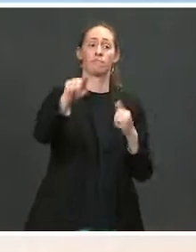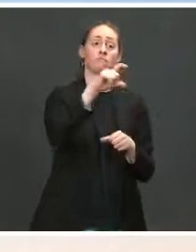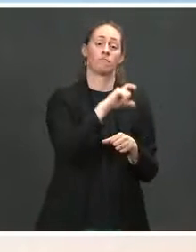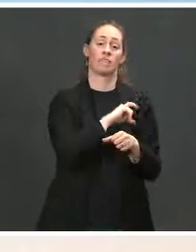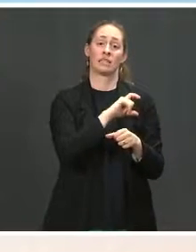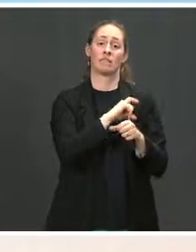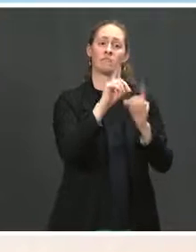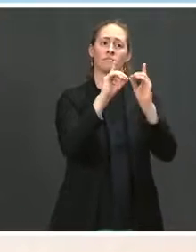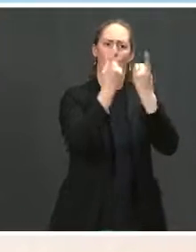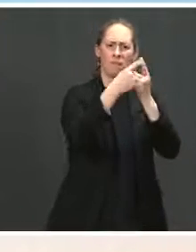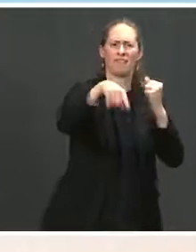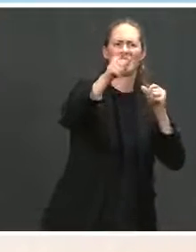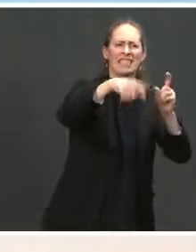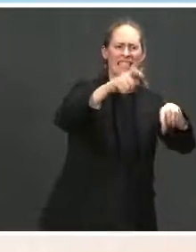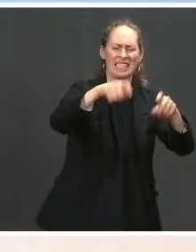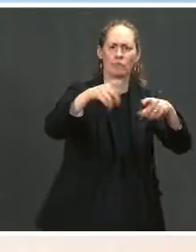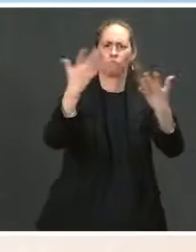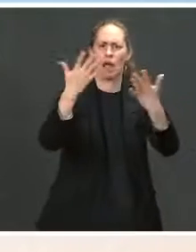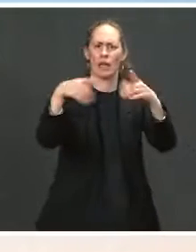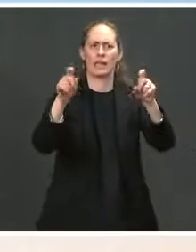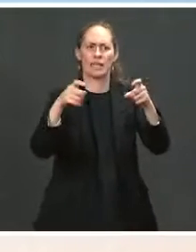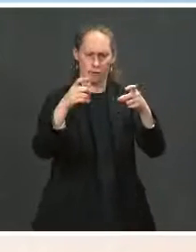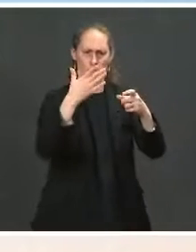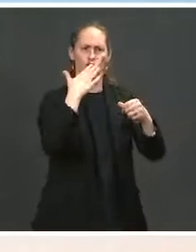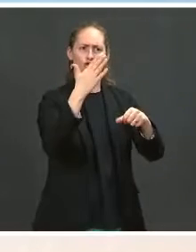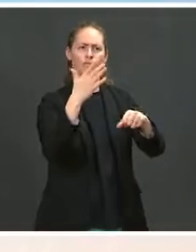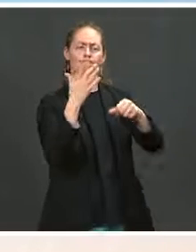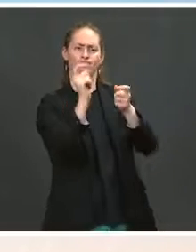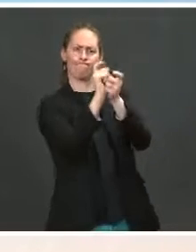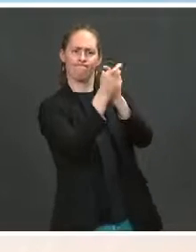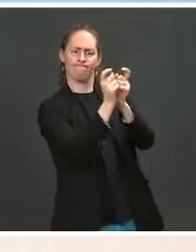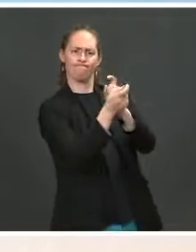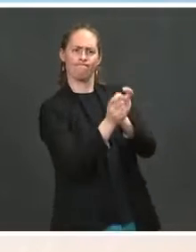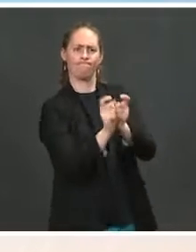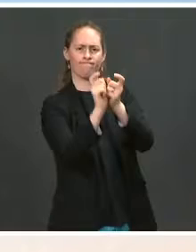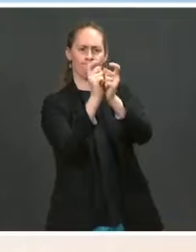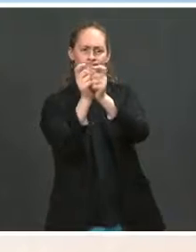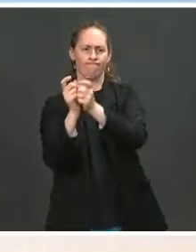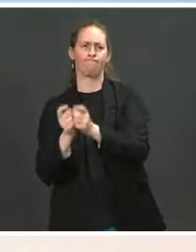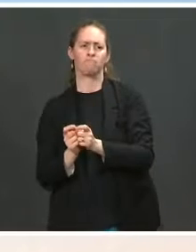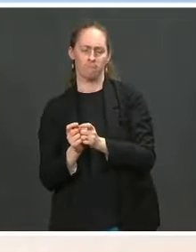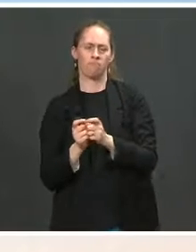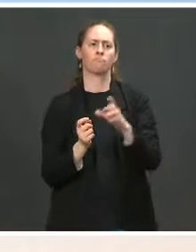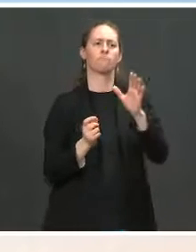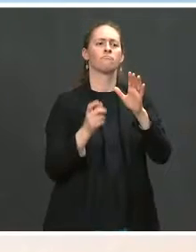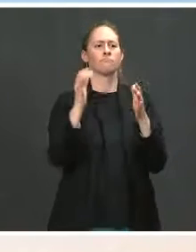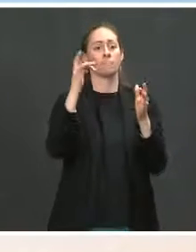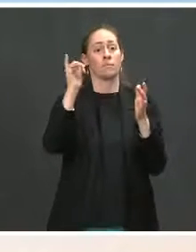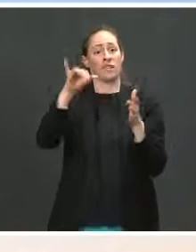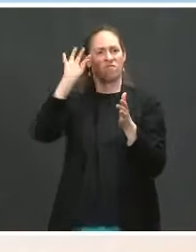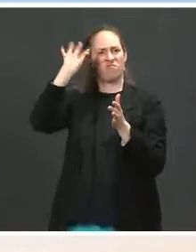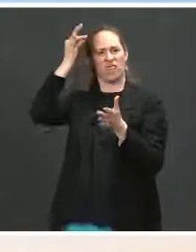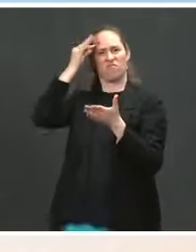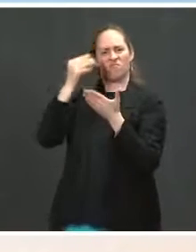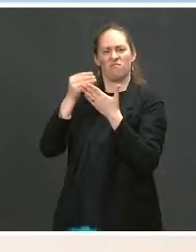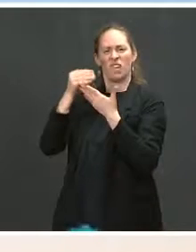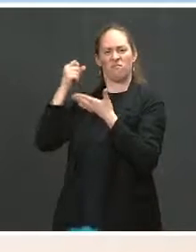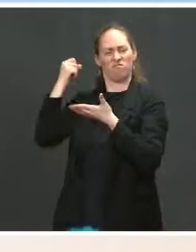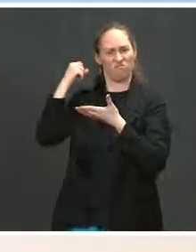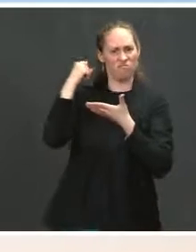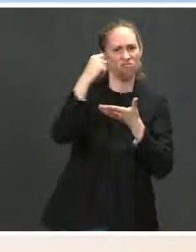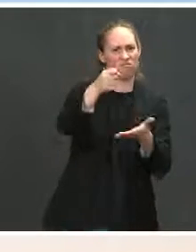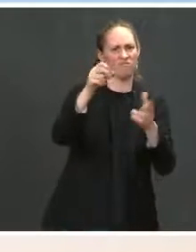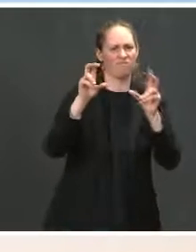need to implement meaningful reforms and conditioning federal dollars on completing those reforms is